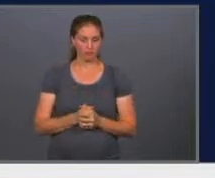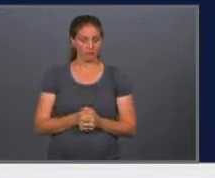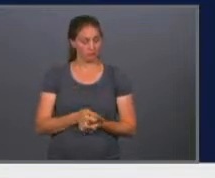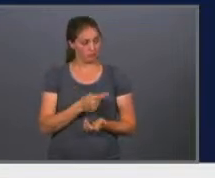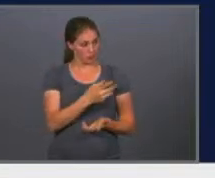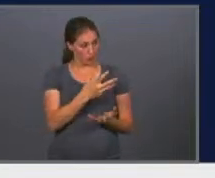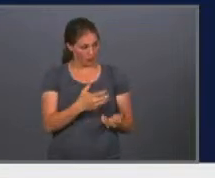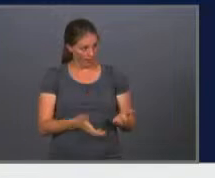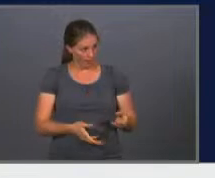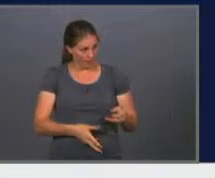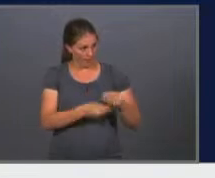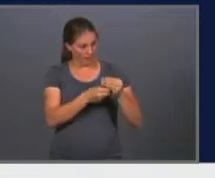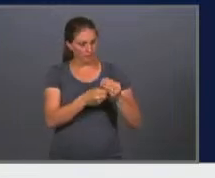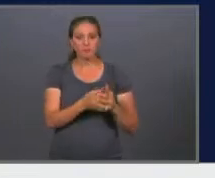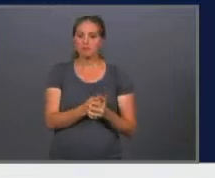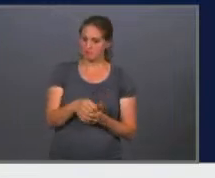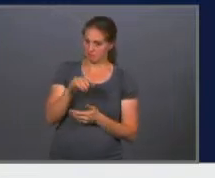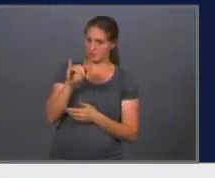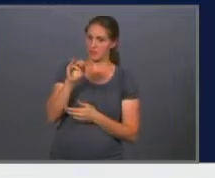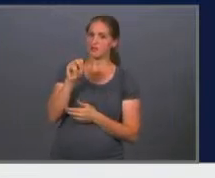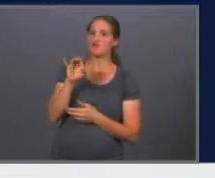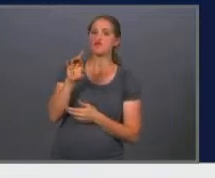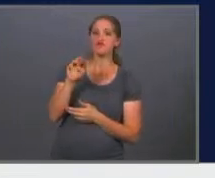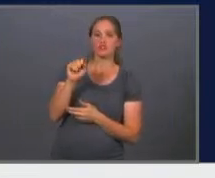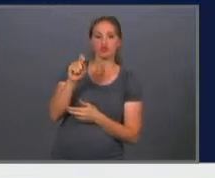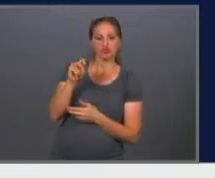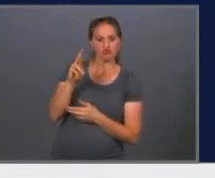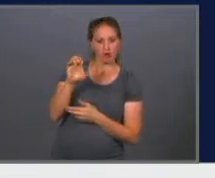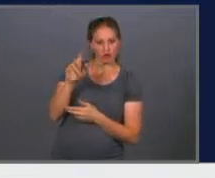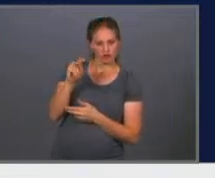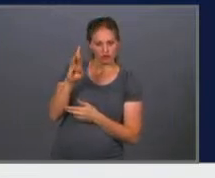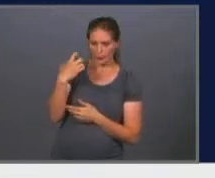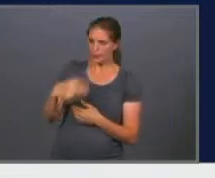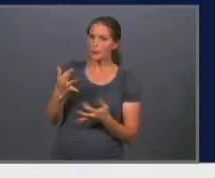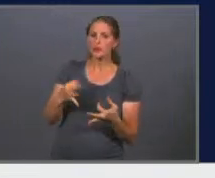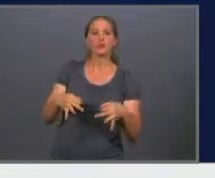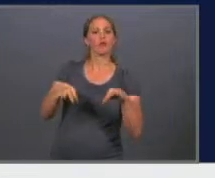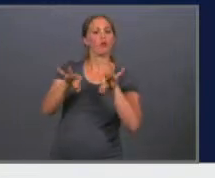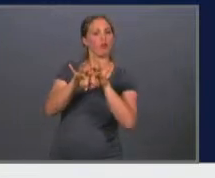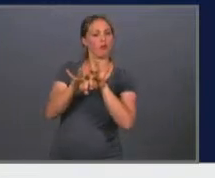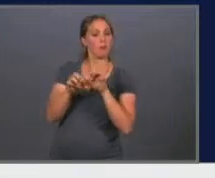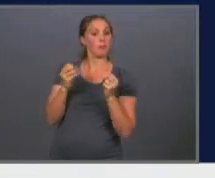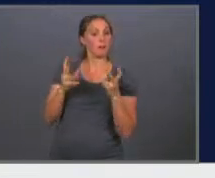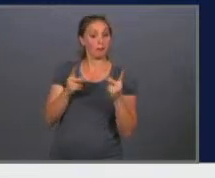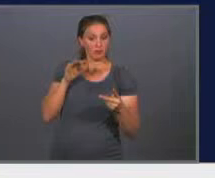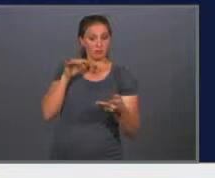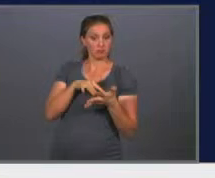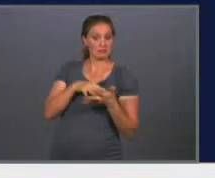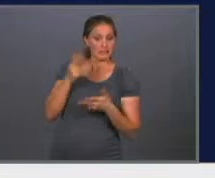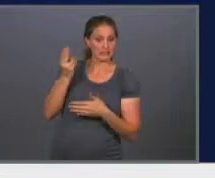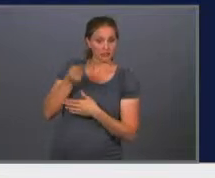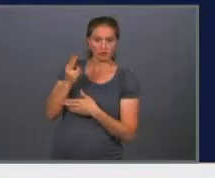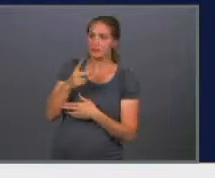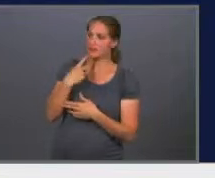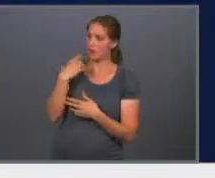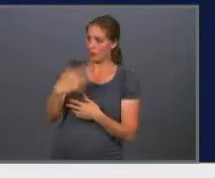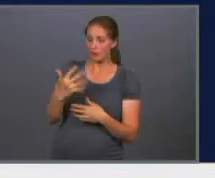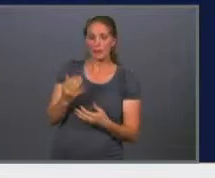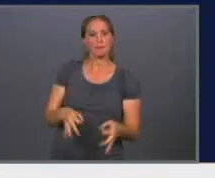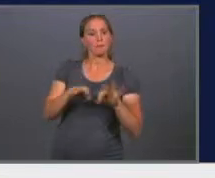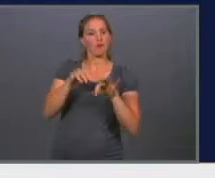is absolutely critical. In fact, a lot of economic historians feel it's a major form of capital